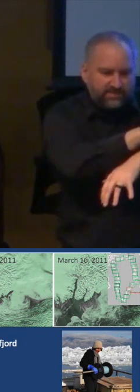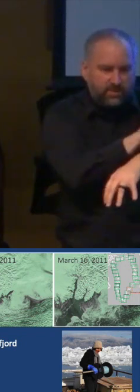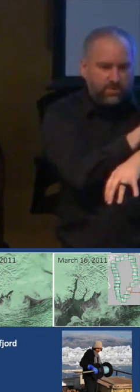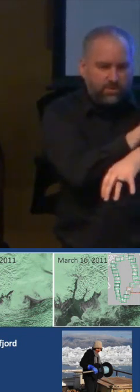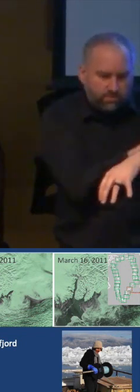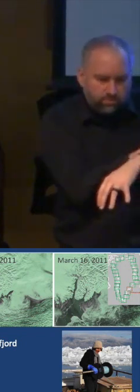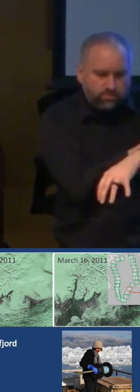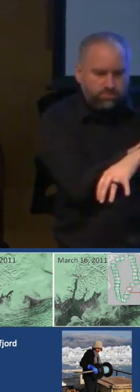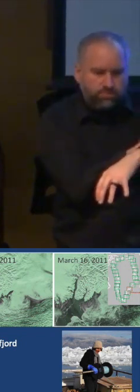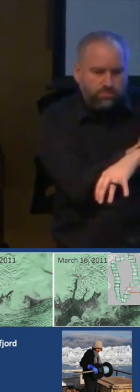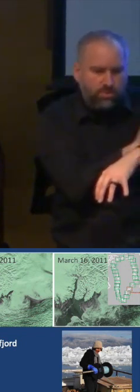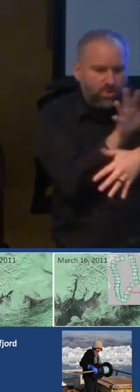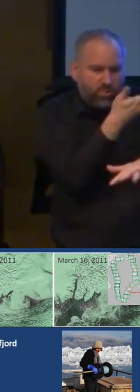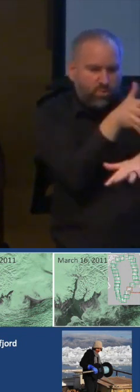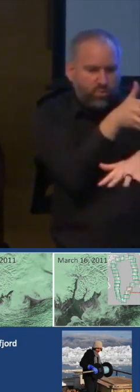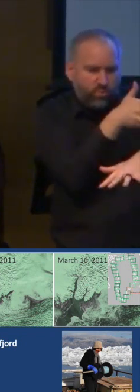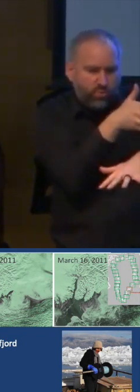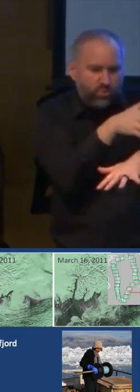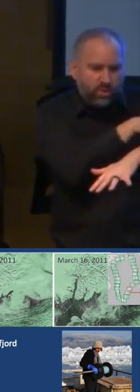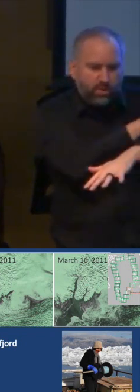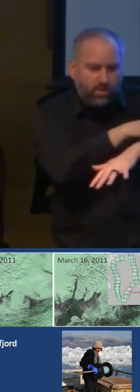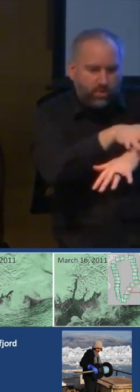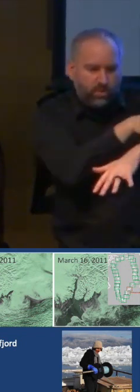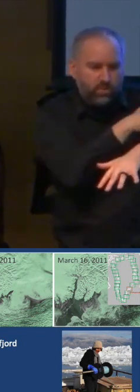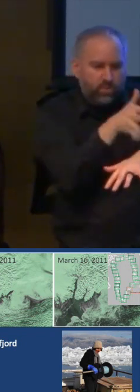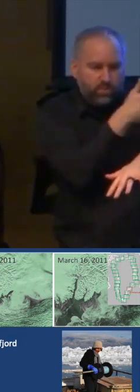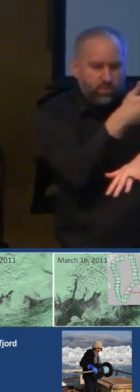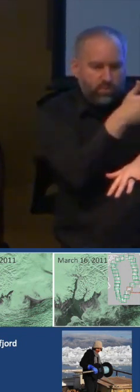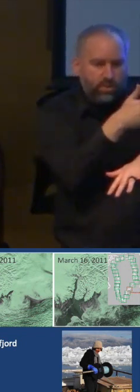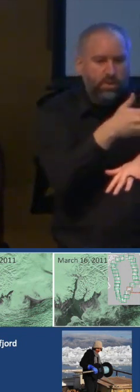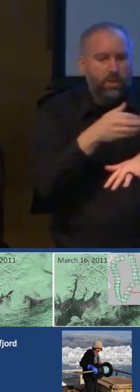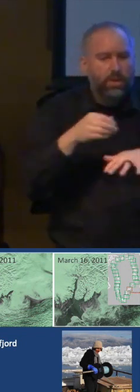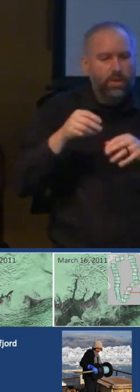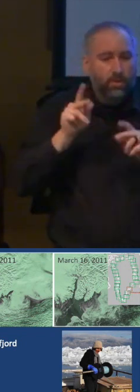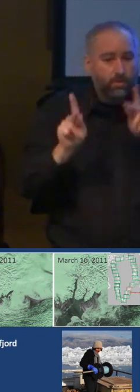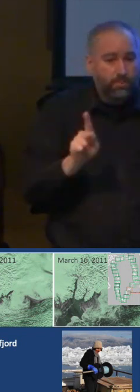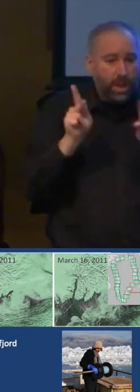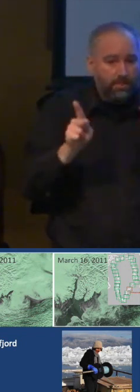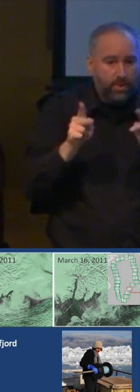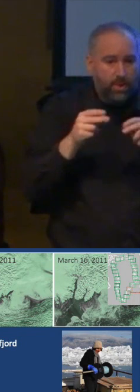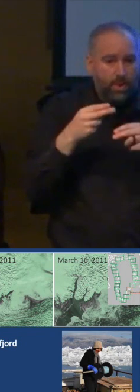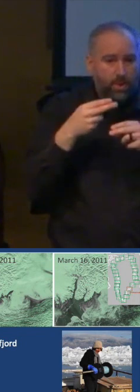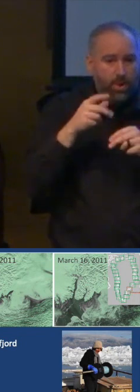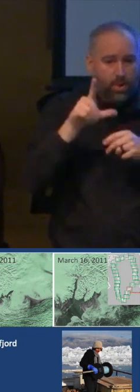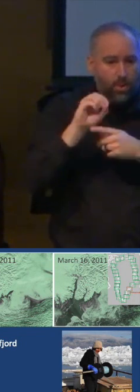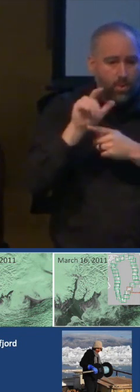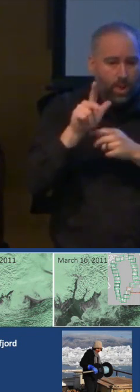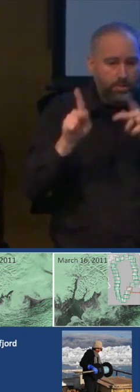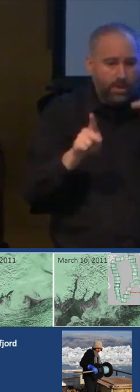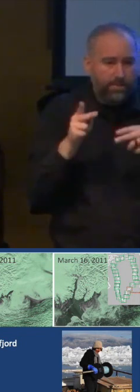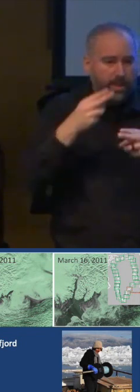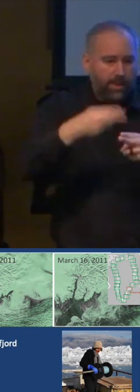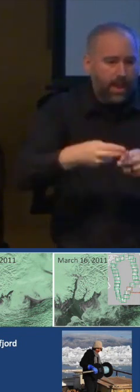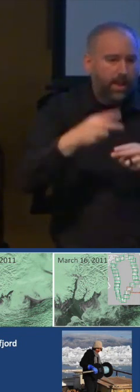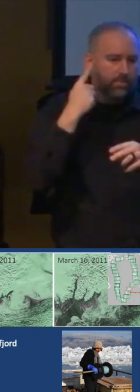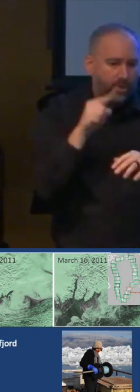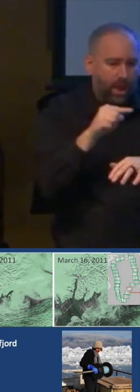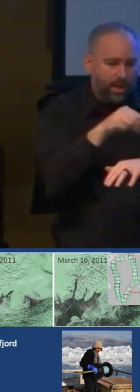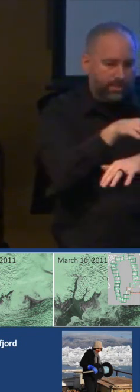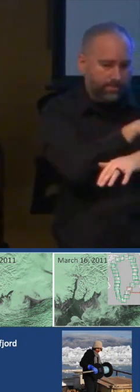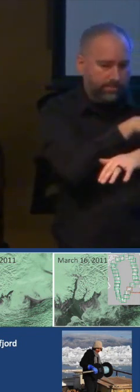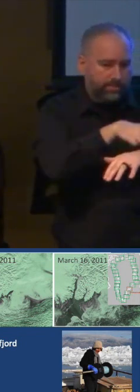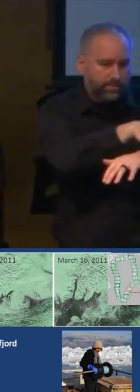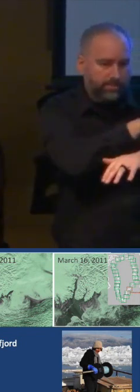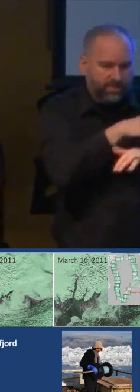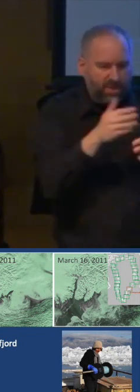winds. The locals call them pitterak. In this region, they can have hurricane strength. And